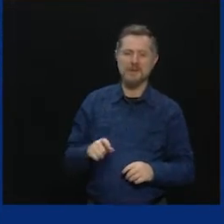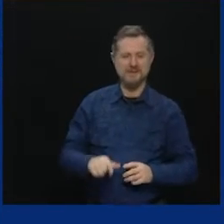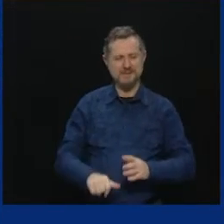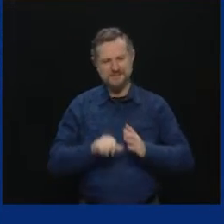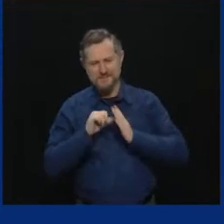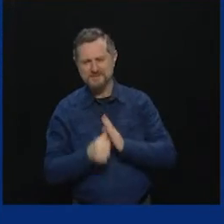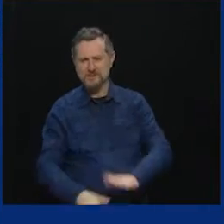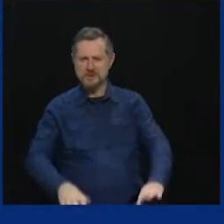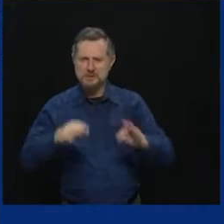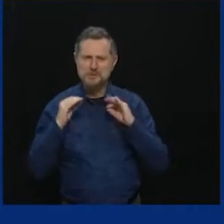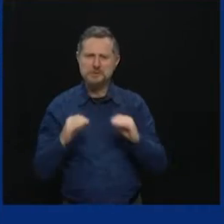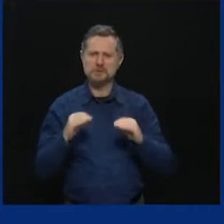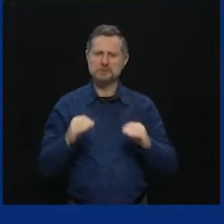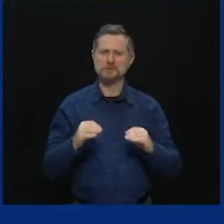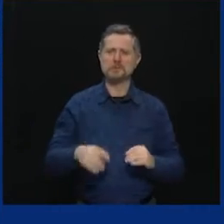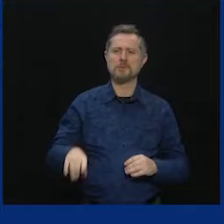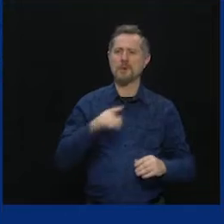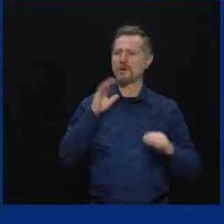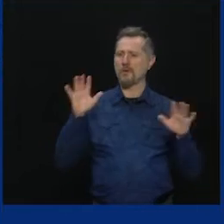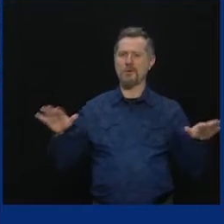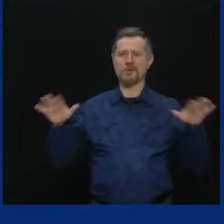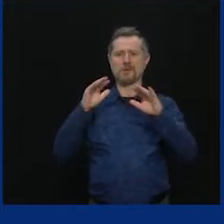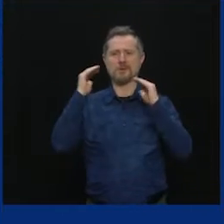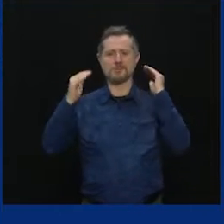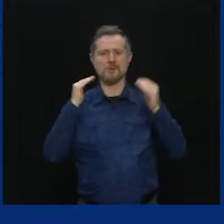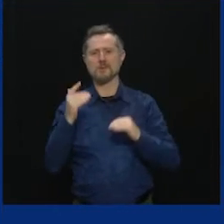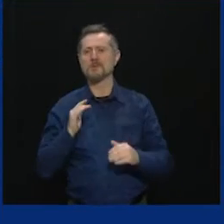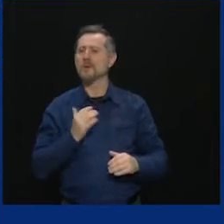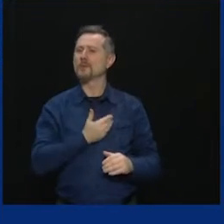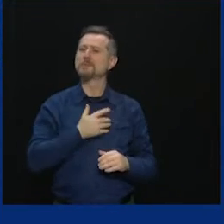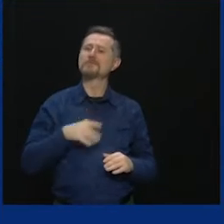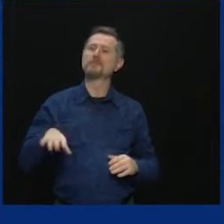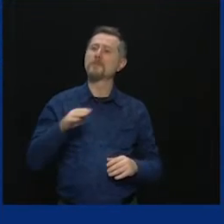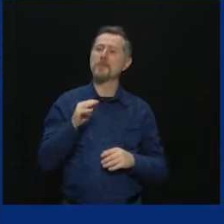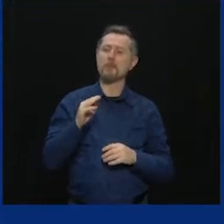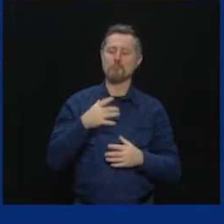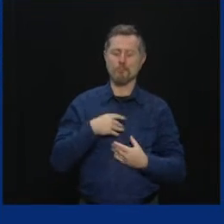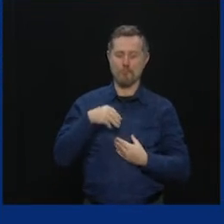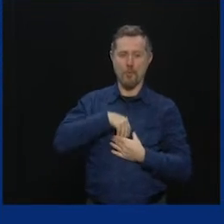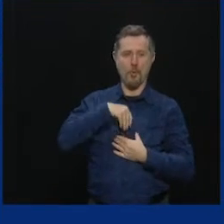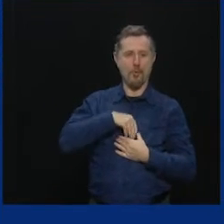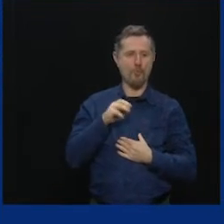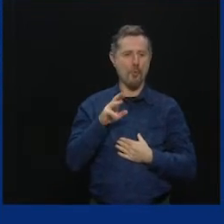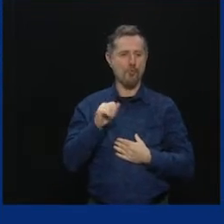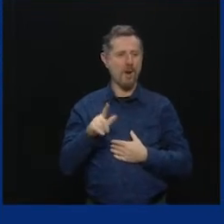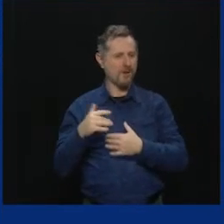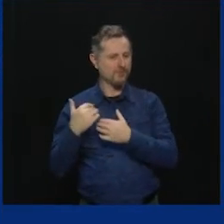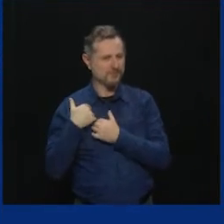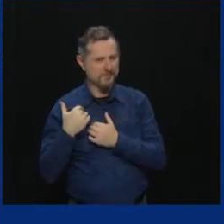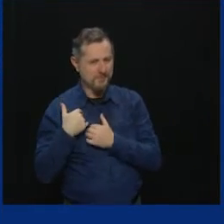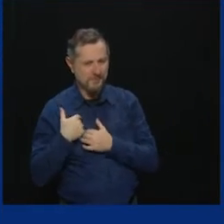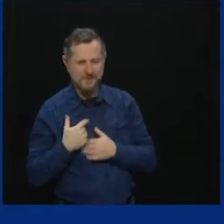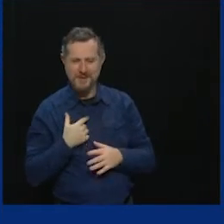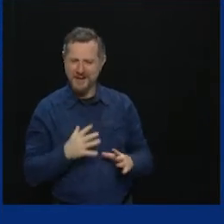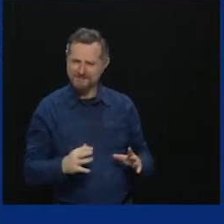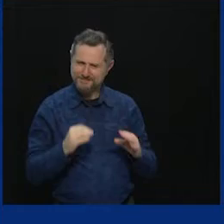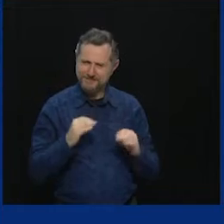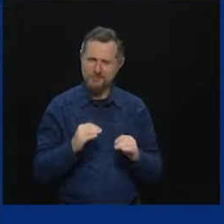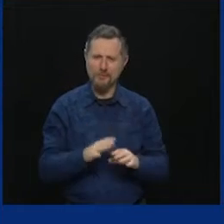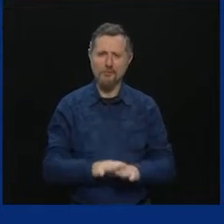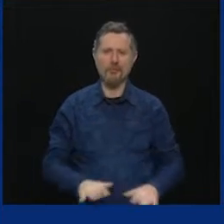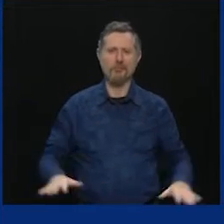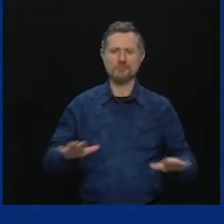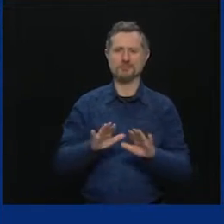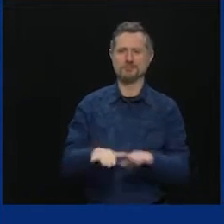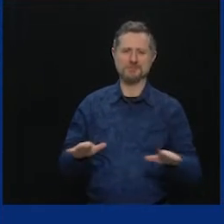as adults. We have a moral responsibility to every child that's born to help let them see